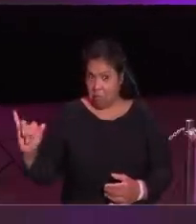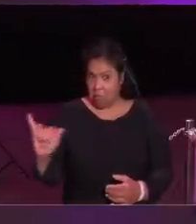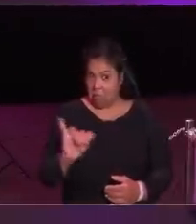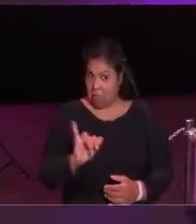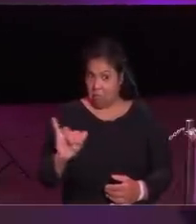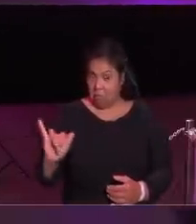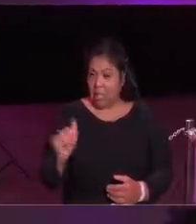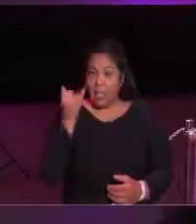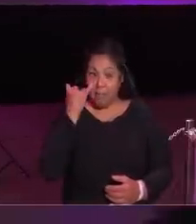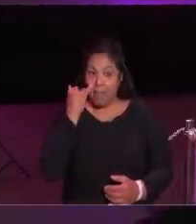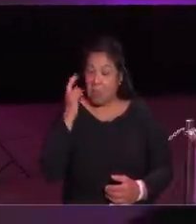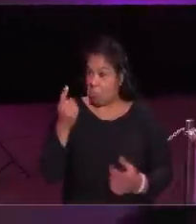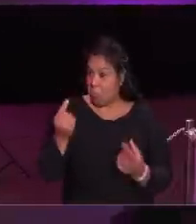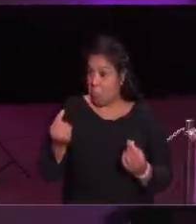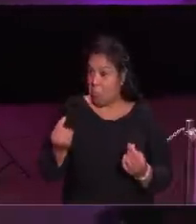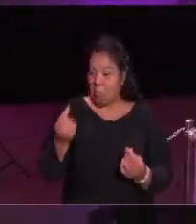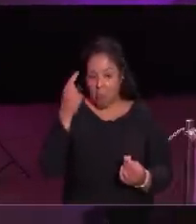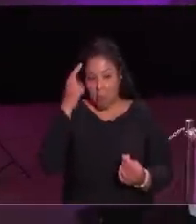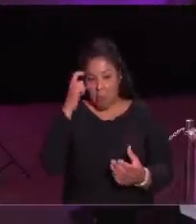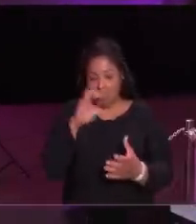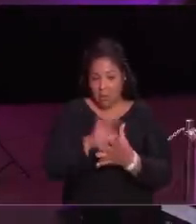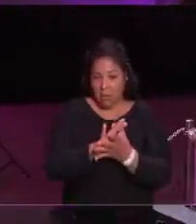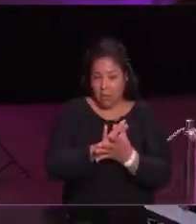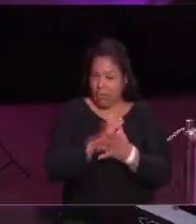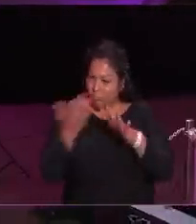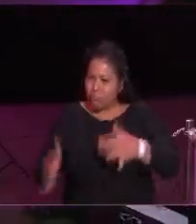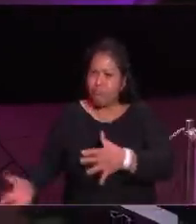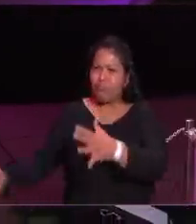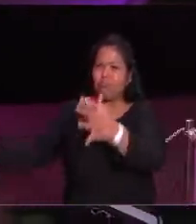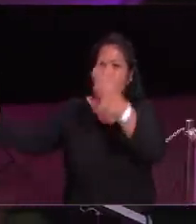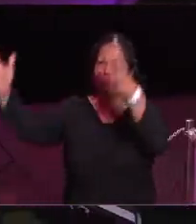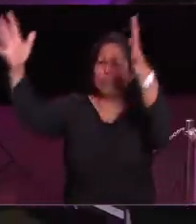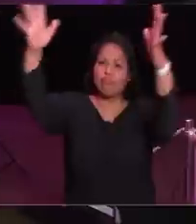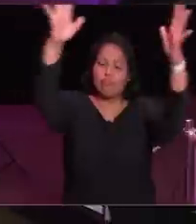dé un aplauso fuerte al Señor.